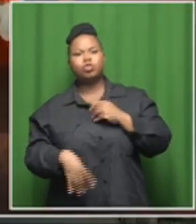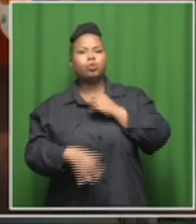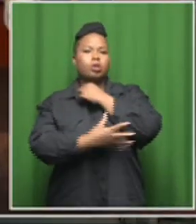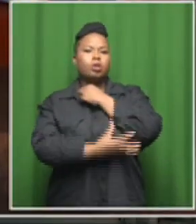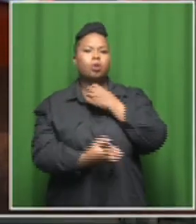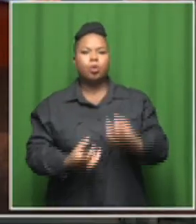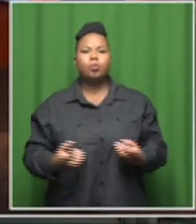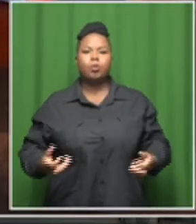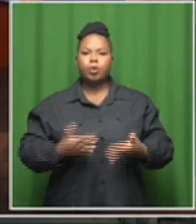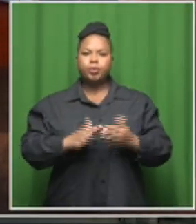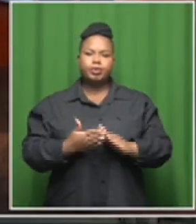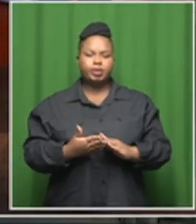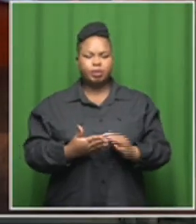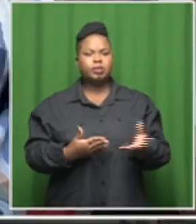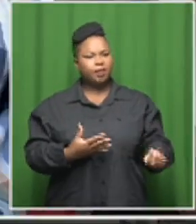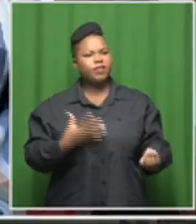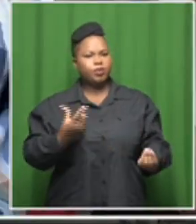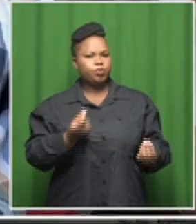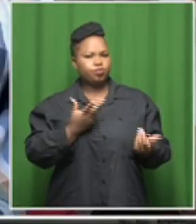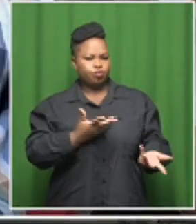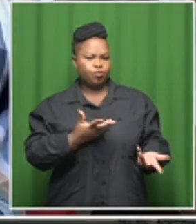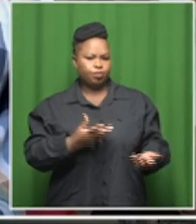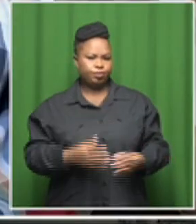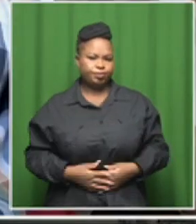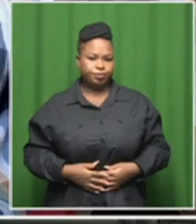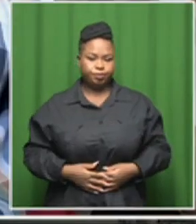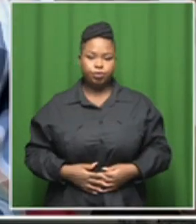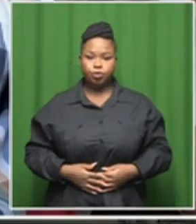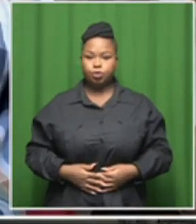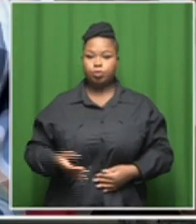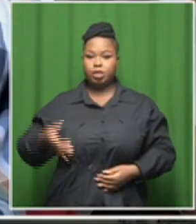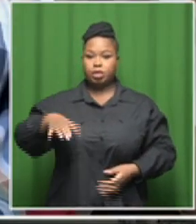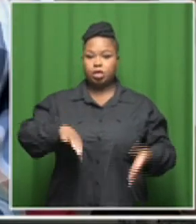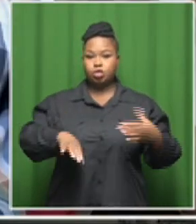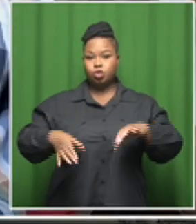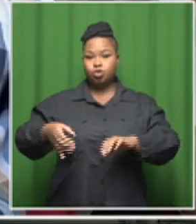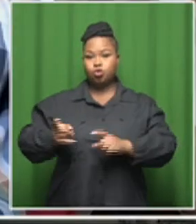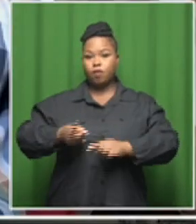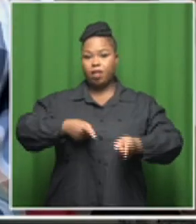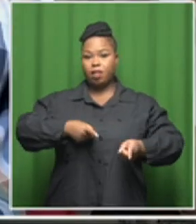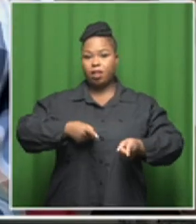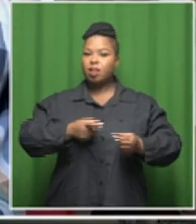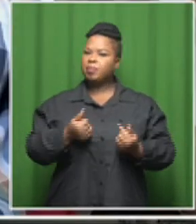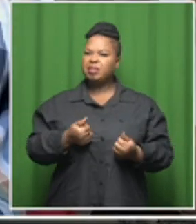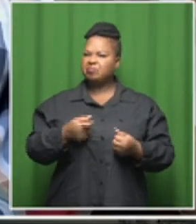communities. So how big is the Stokvel sector in South Africa?